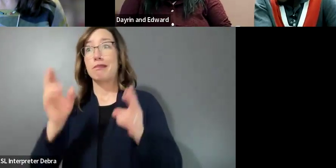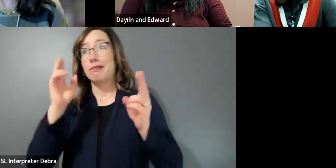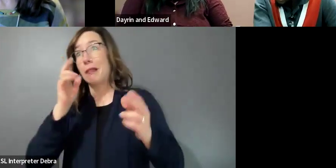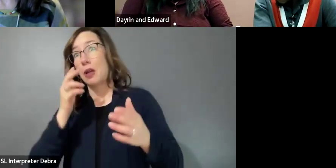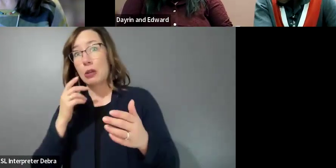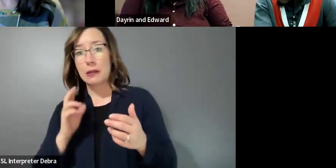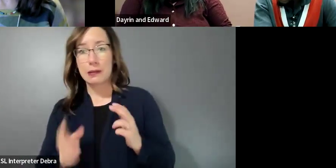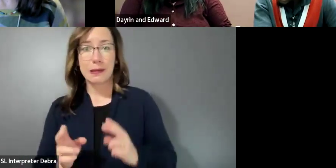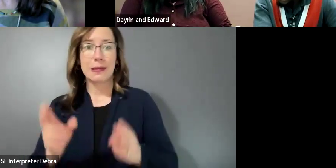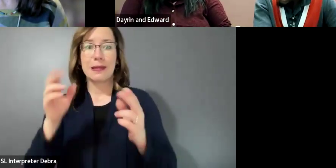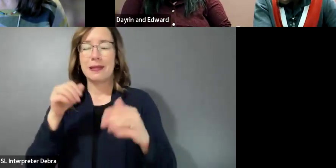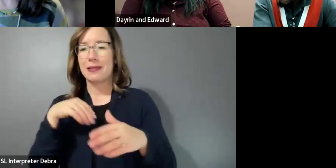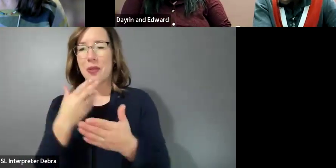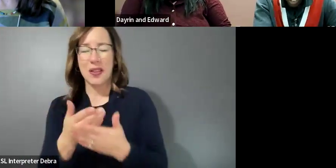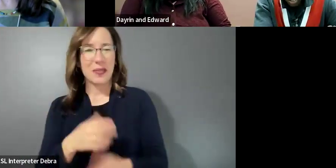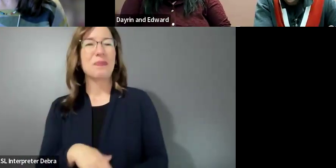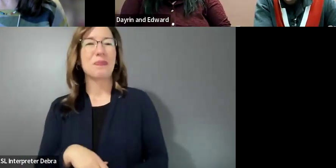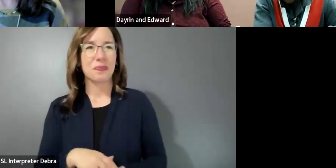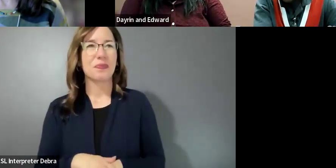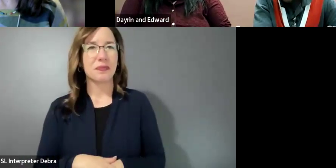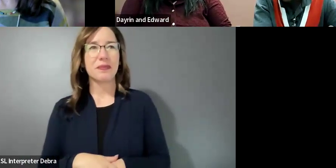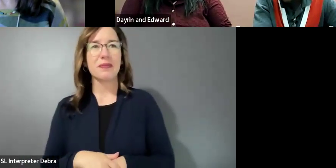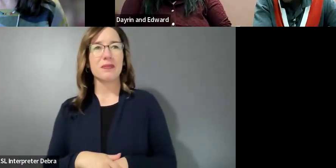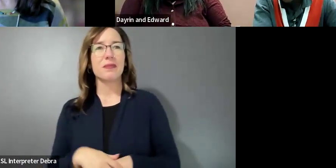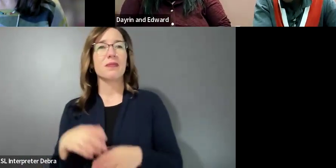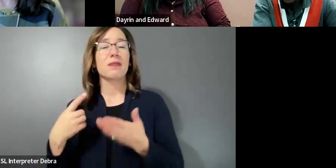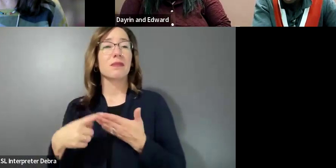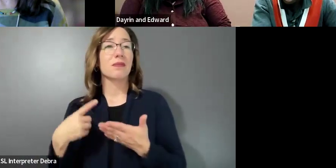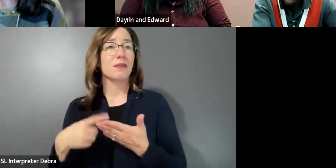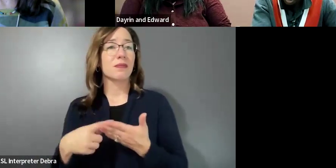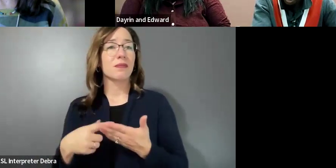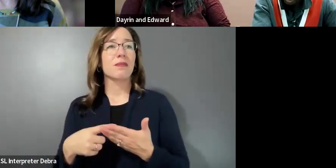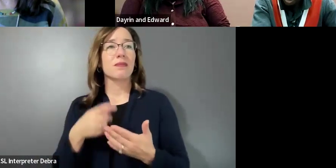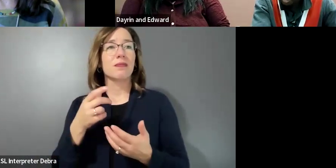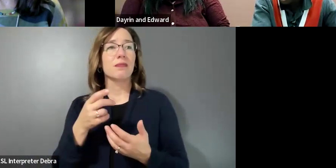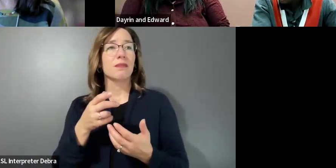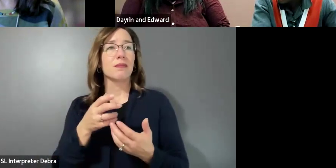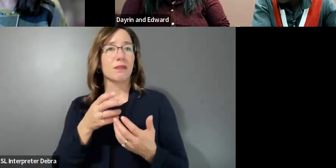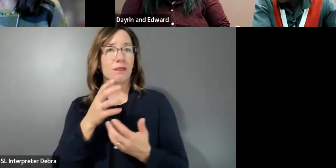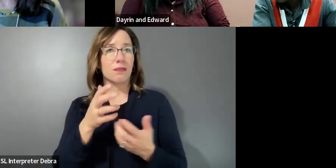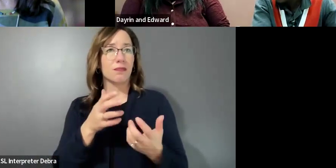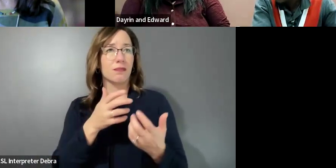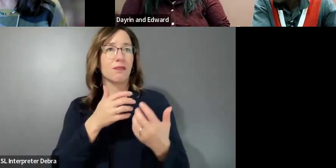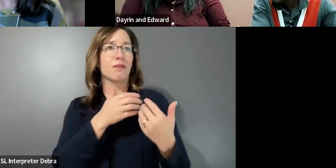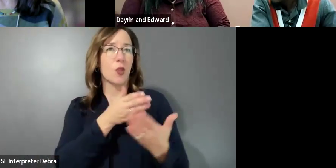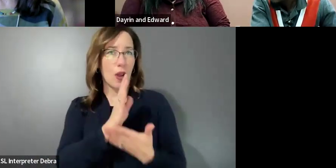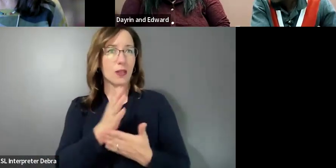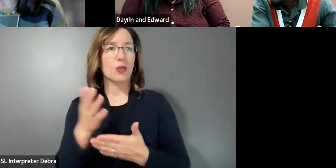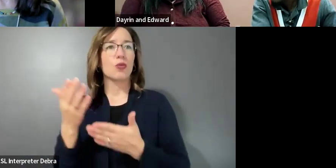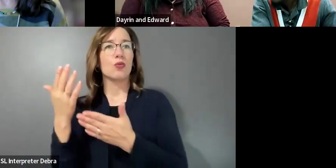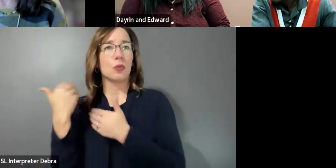places. But now talking about some of the accommodations and rights and responsibilities, now we're gonna talk